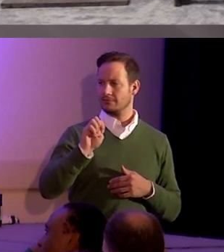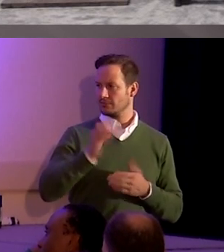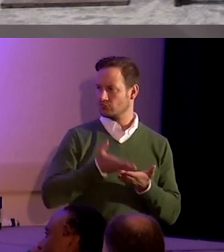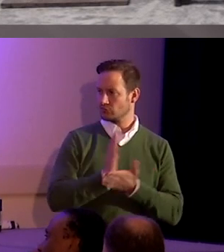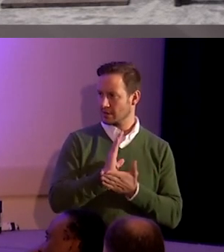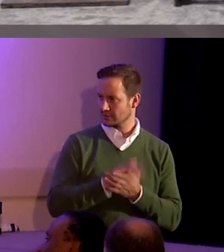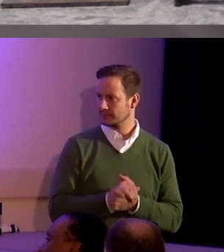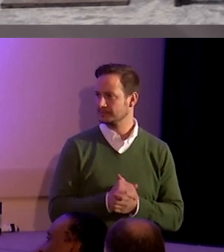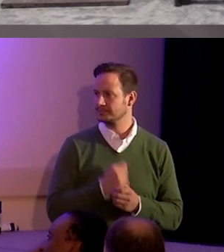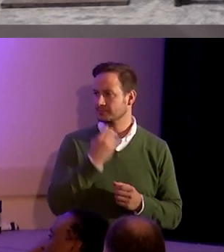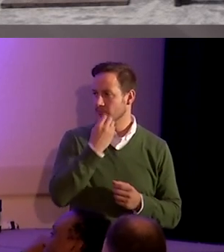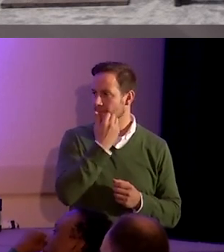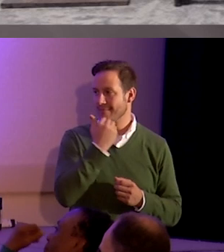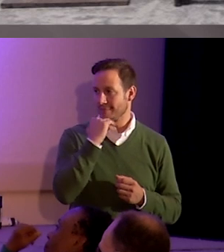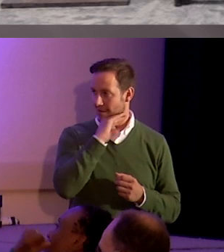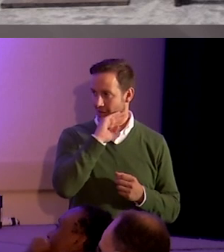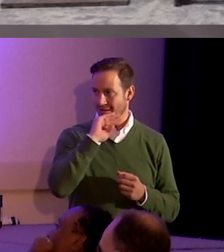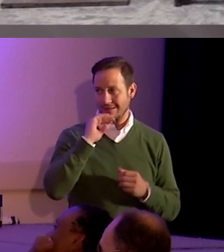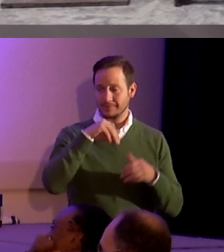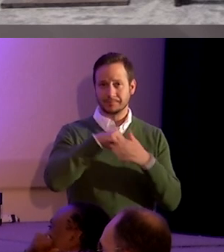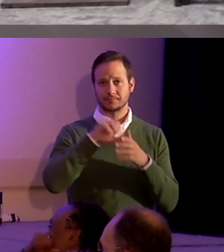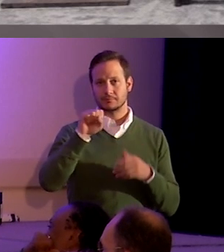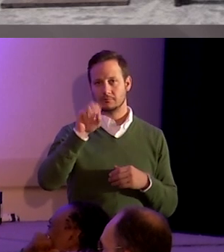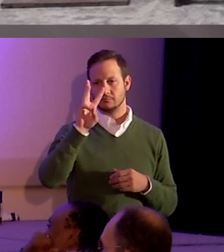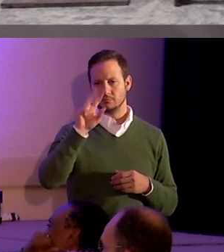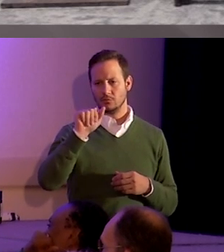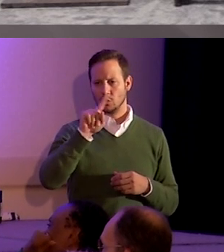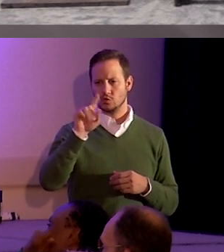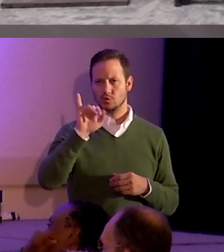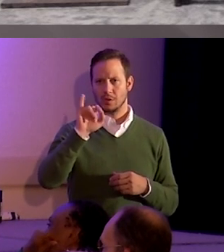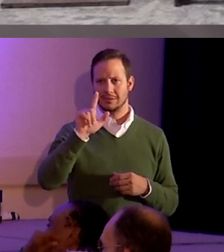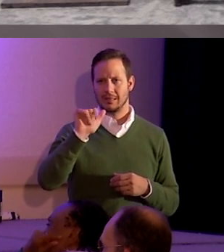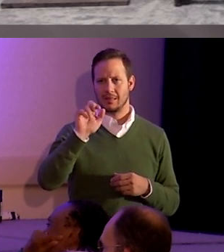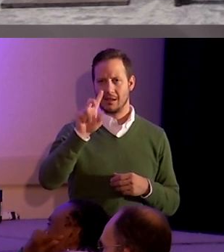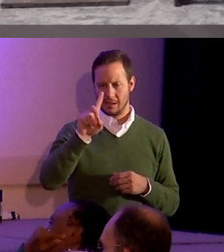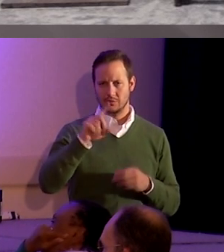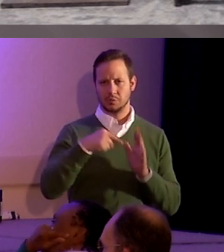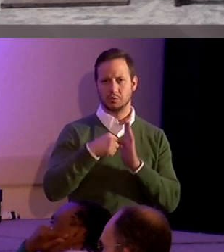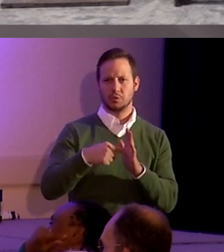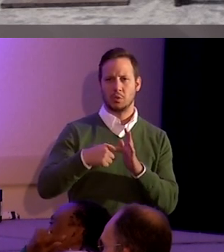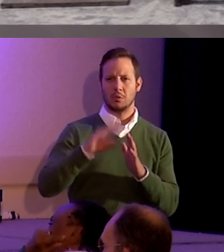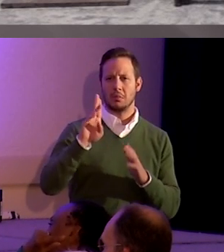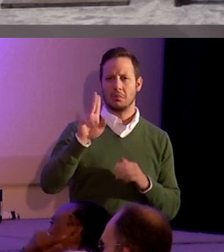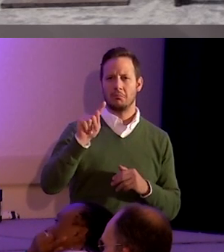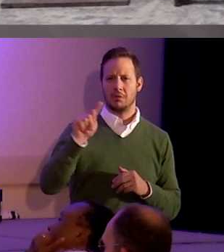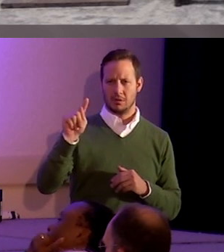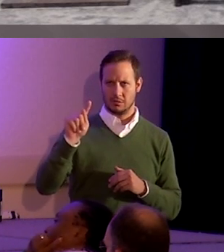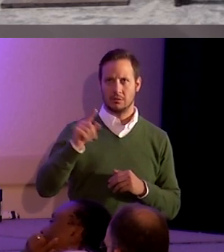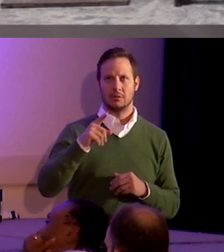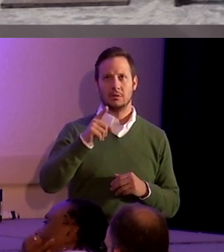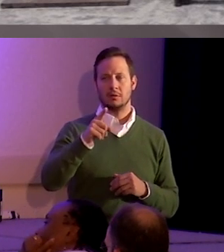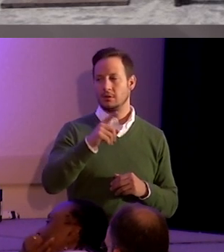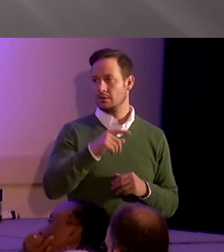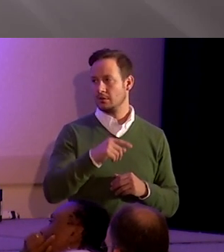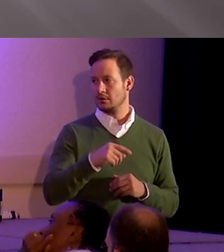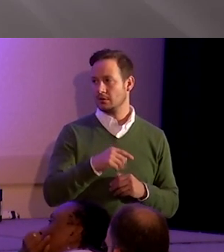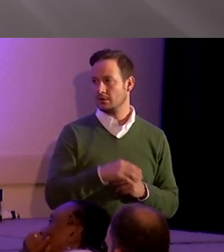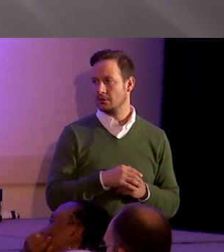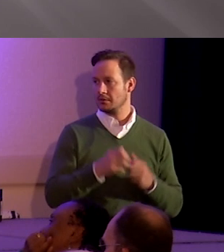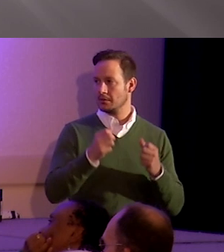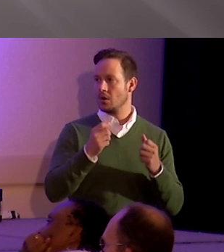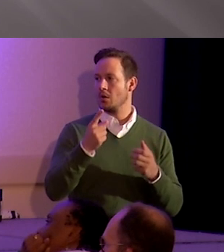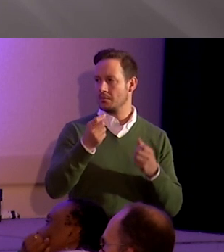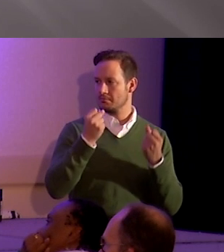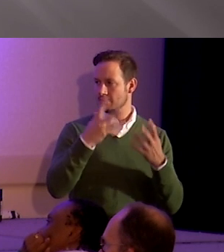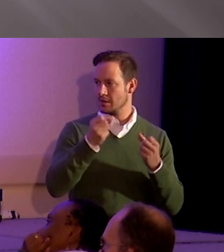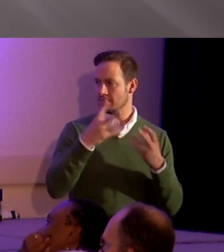Women's Protest, which took place in Swaziland in 2000 to protest evictions by the king's brother. Hundreds of women